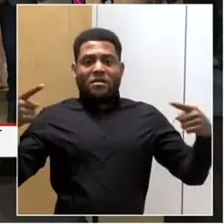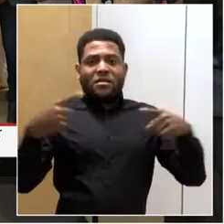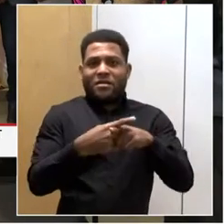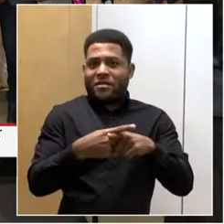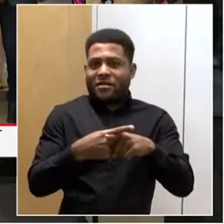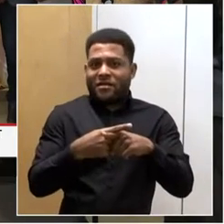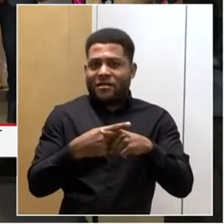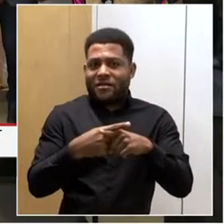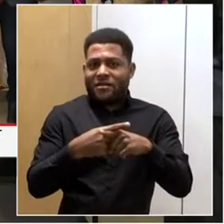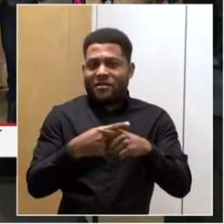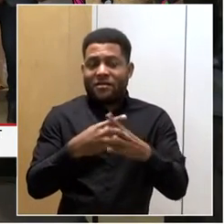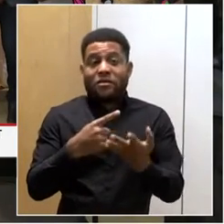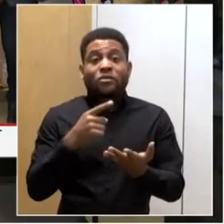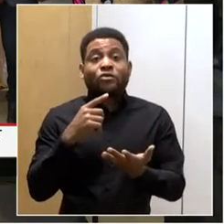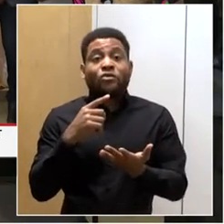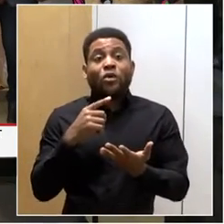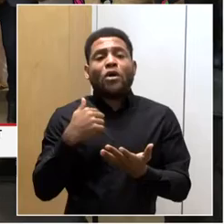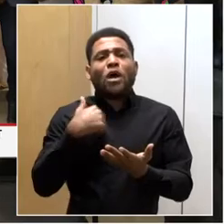never